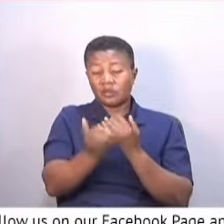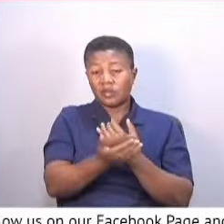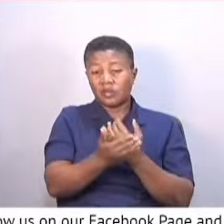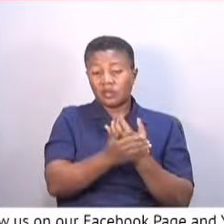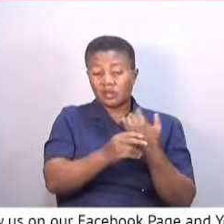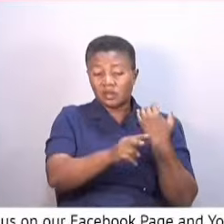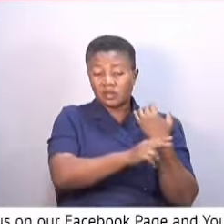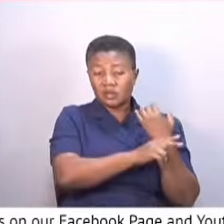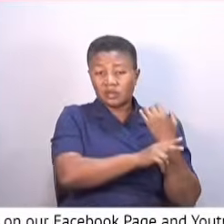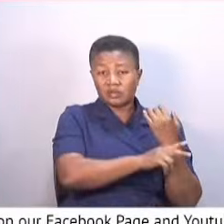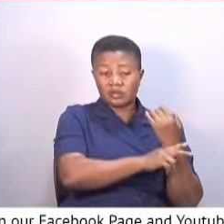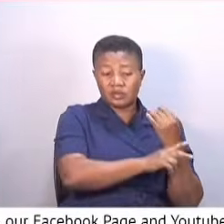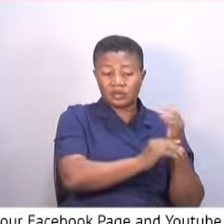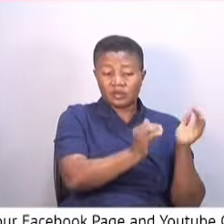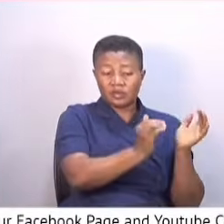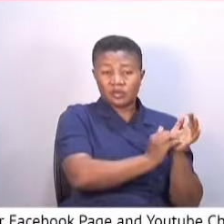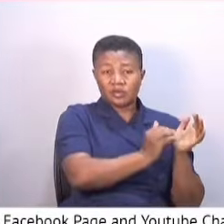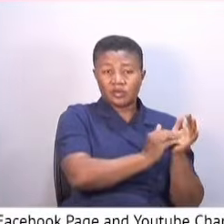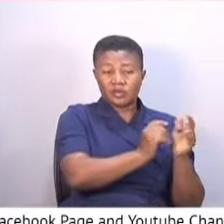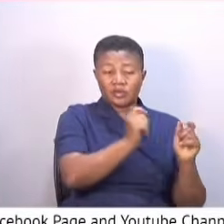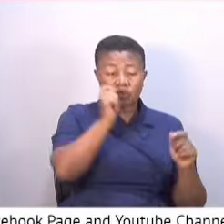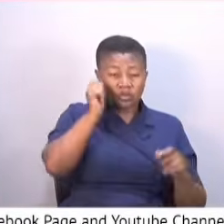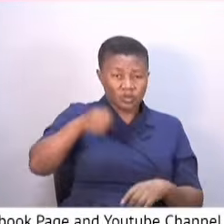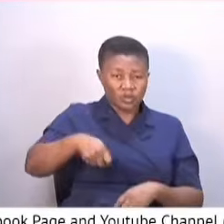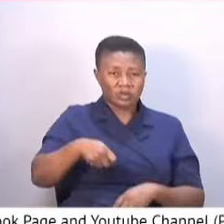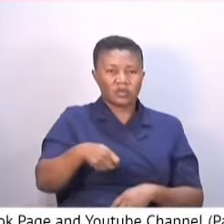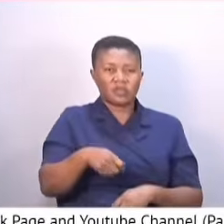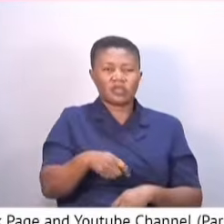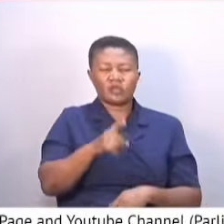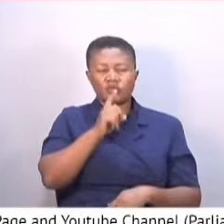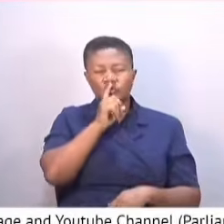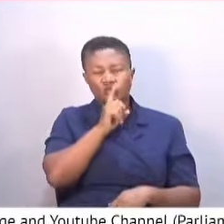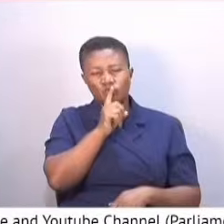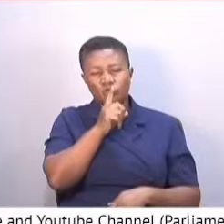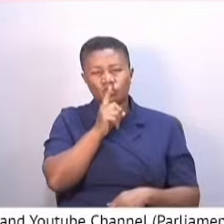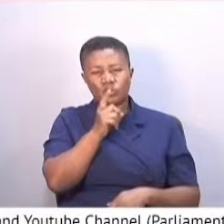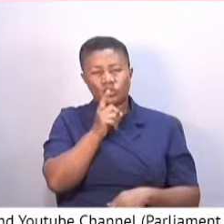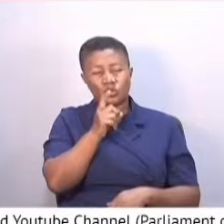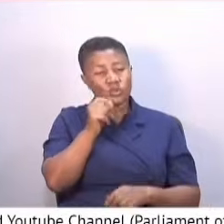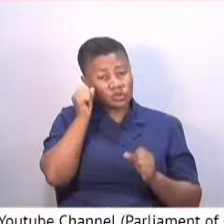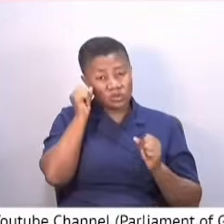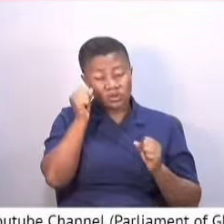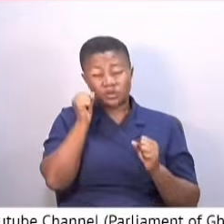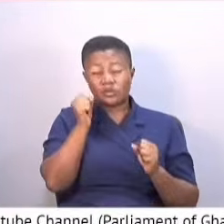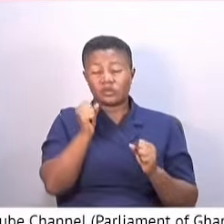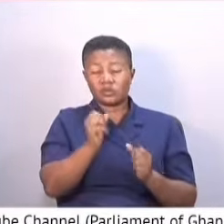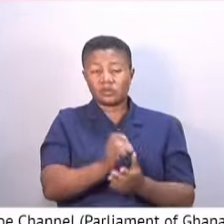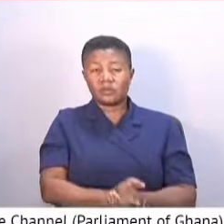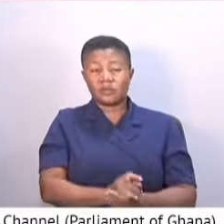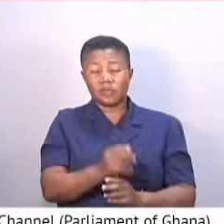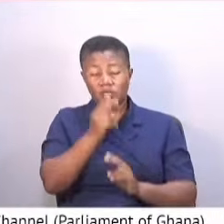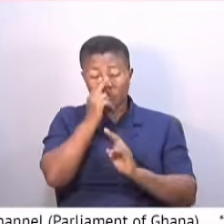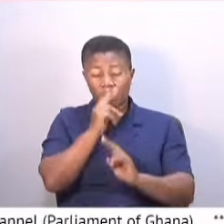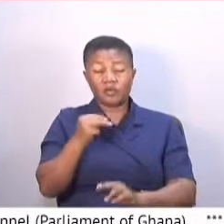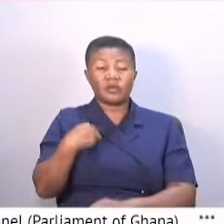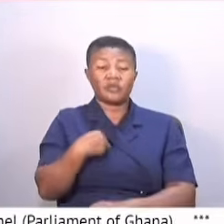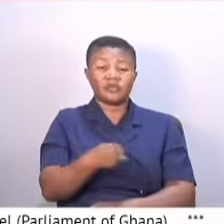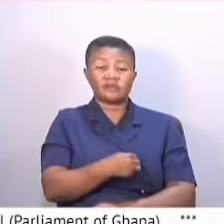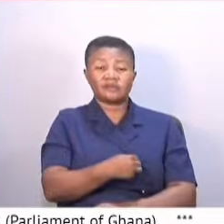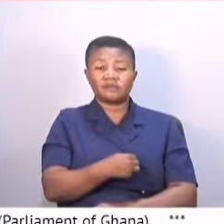Deputy Minority Whip is very apt and timely. Honourable